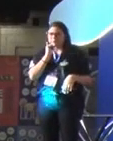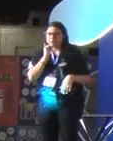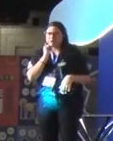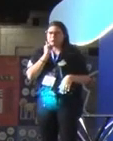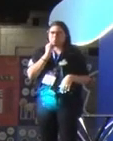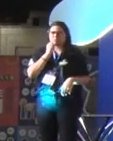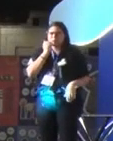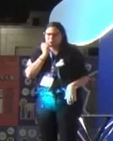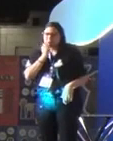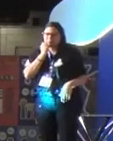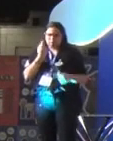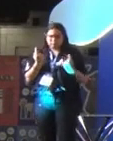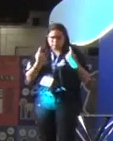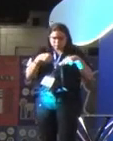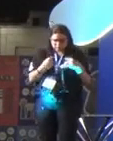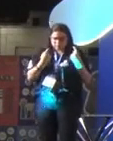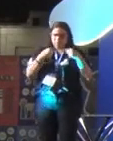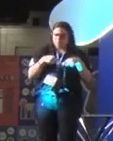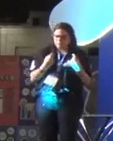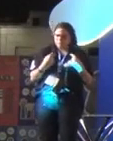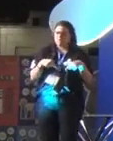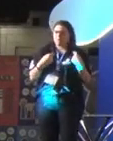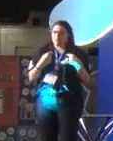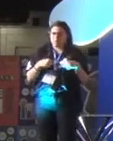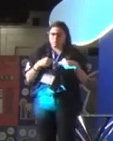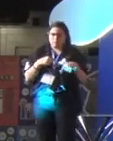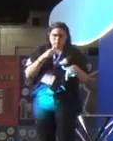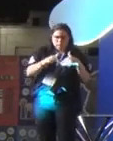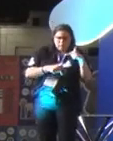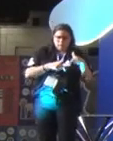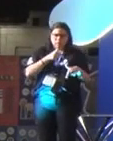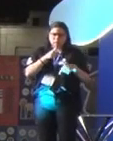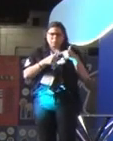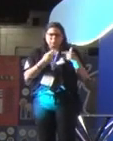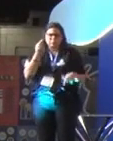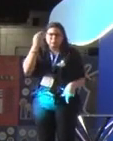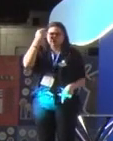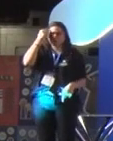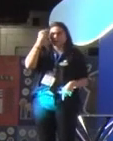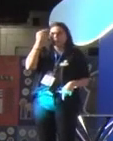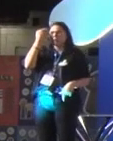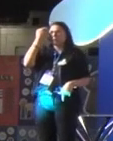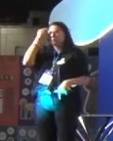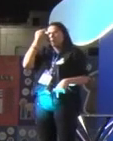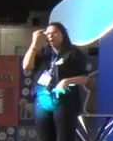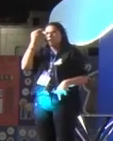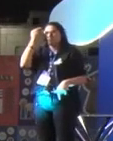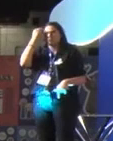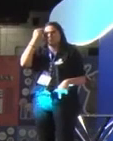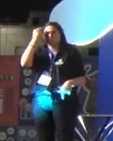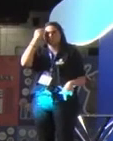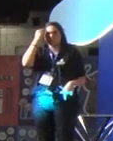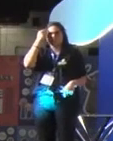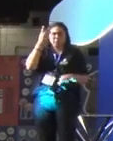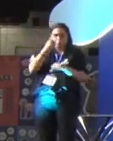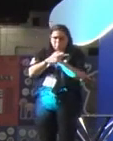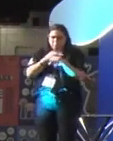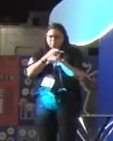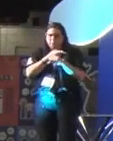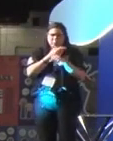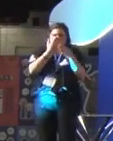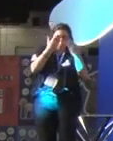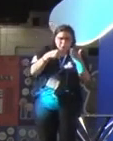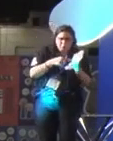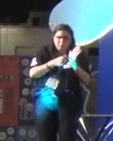down on rationality. They tend to double down on evidence. And they don't think about how can I